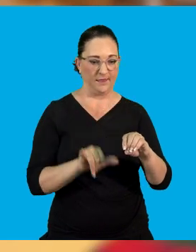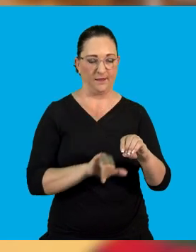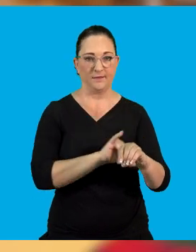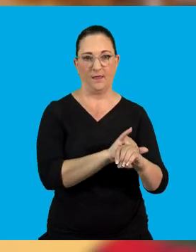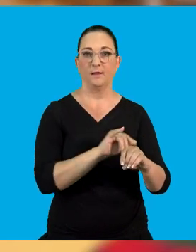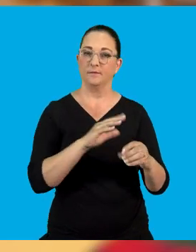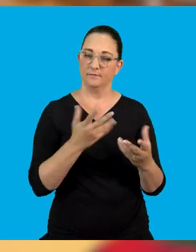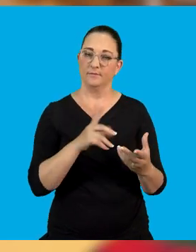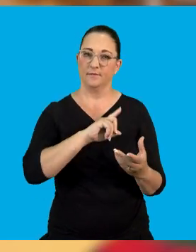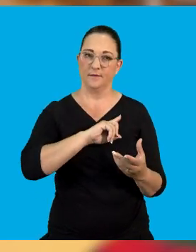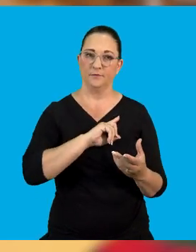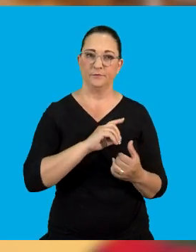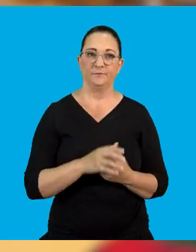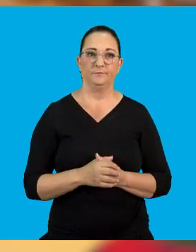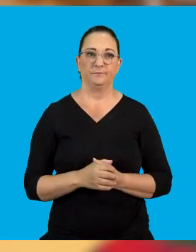nucleus, which